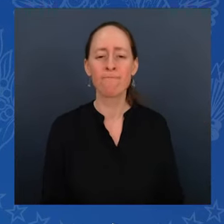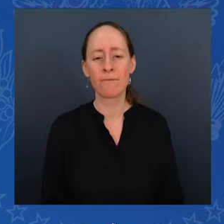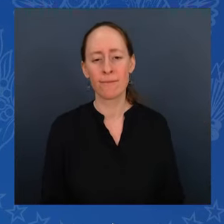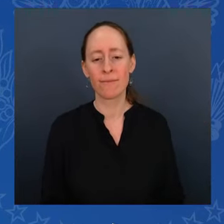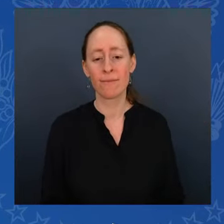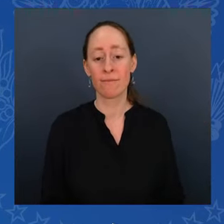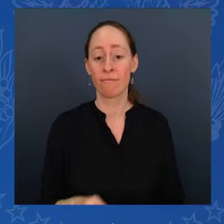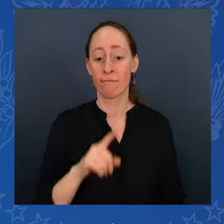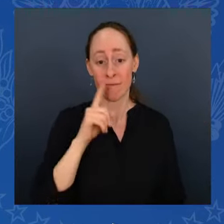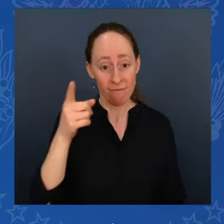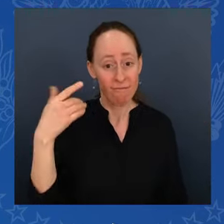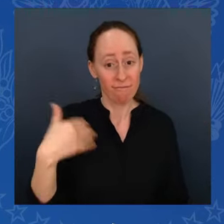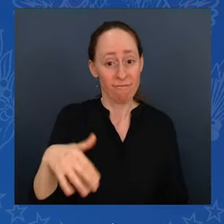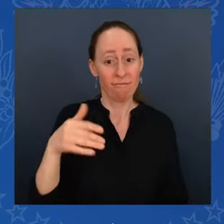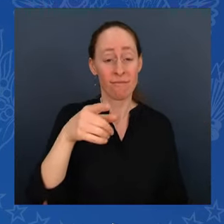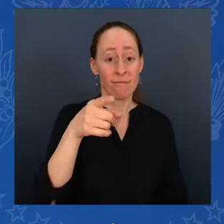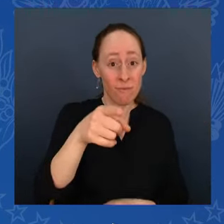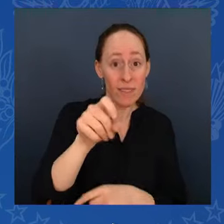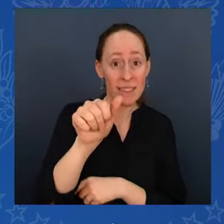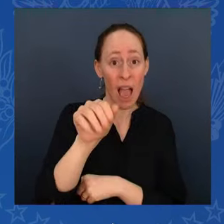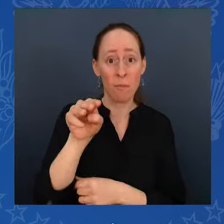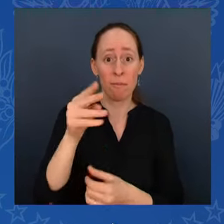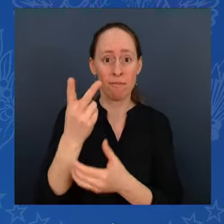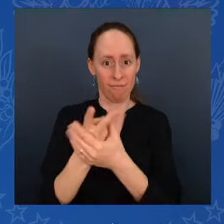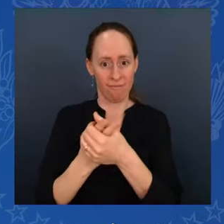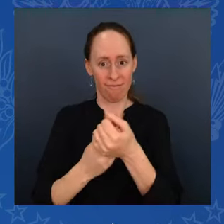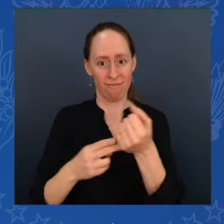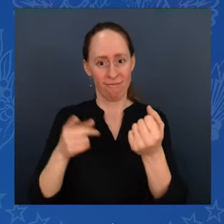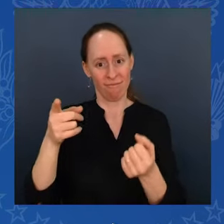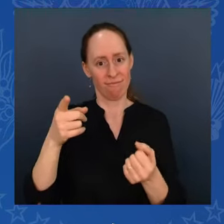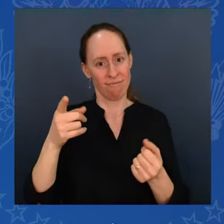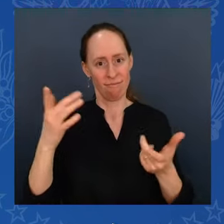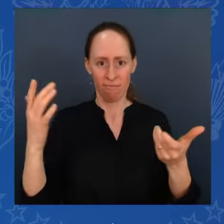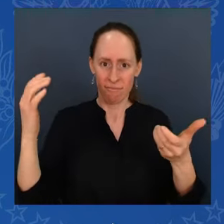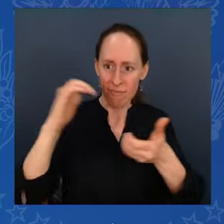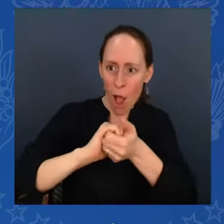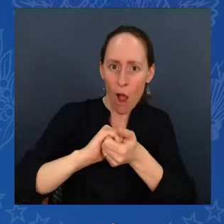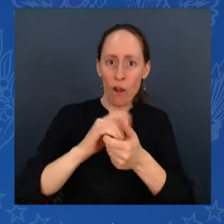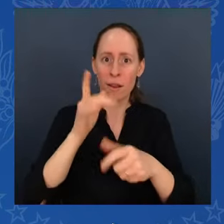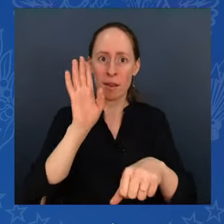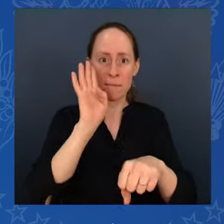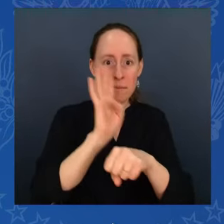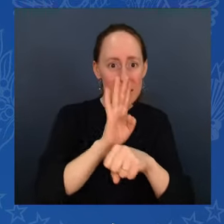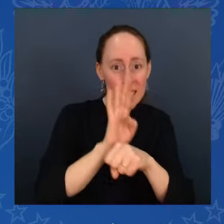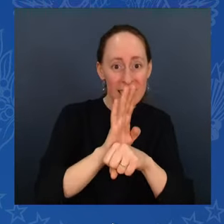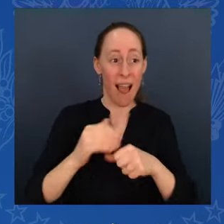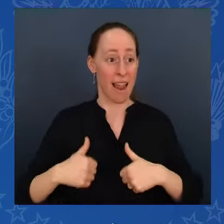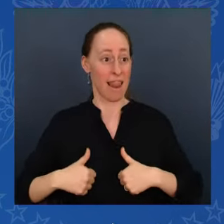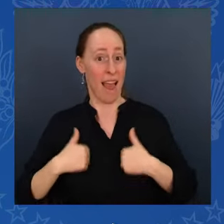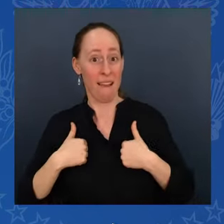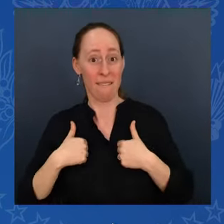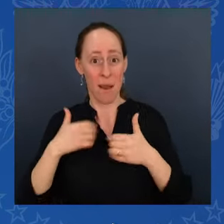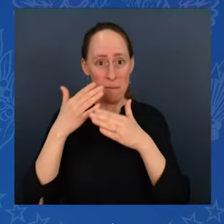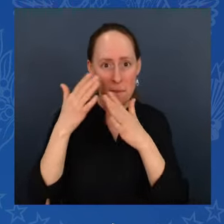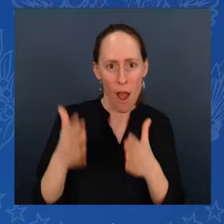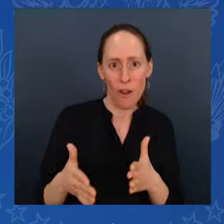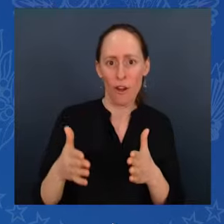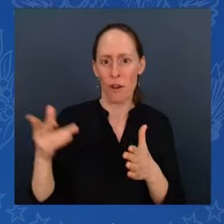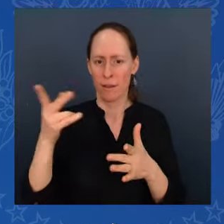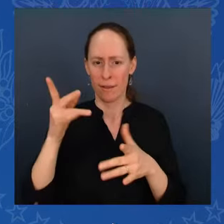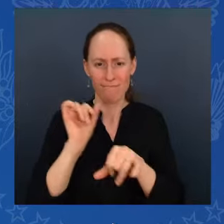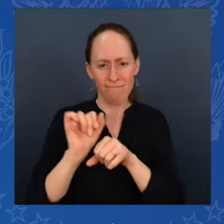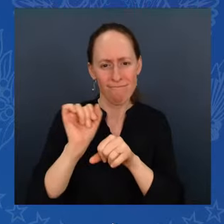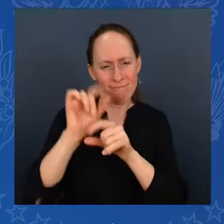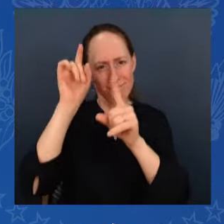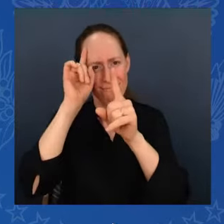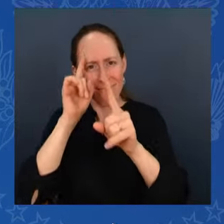loans, only to see your dreams being crushed by student debt. But now, thanks to what we're doing, that student debt is no